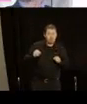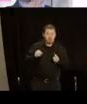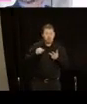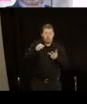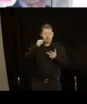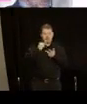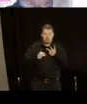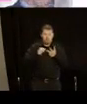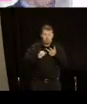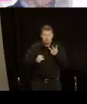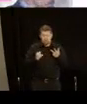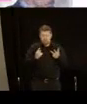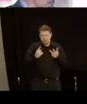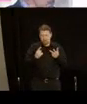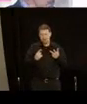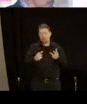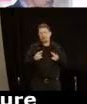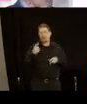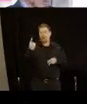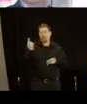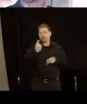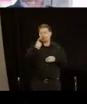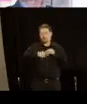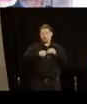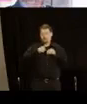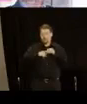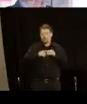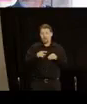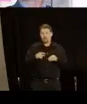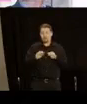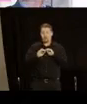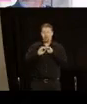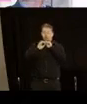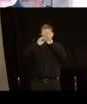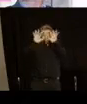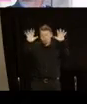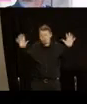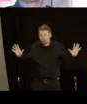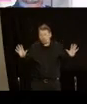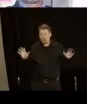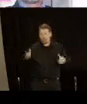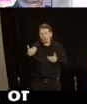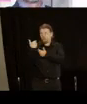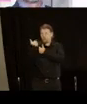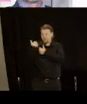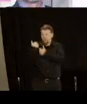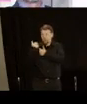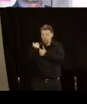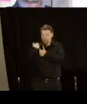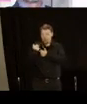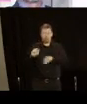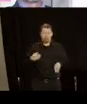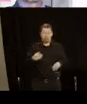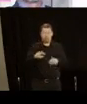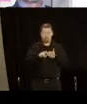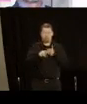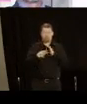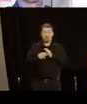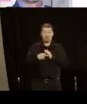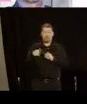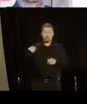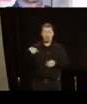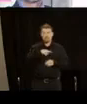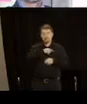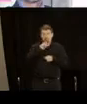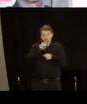key area of focus, is all about transparency and accountability. Simply put, we will commit to not